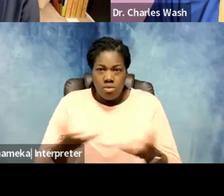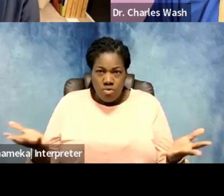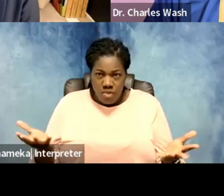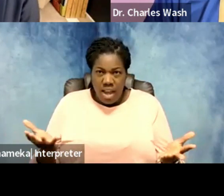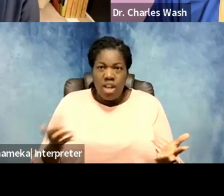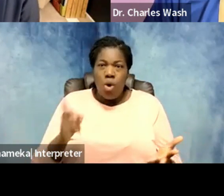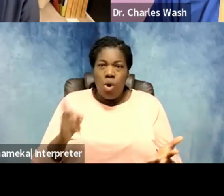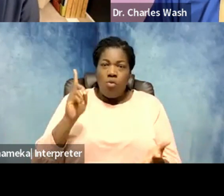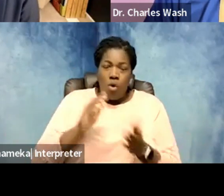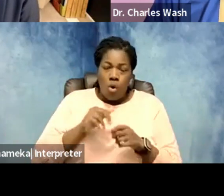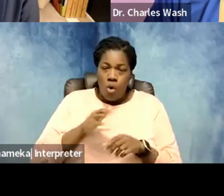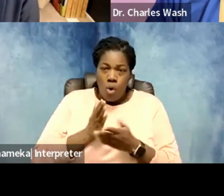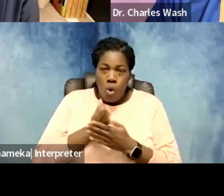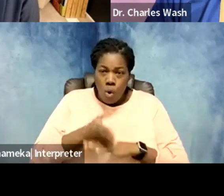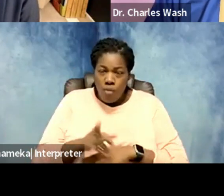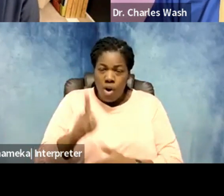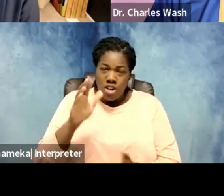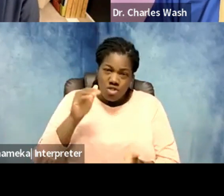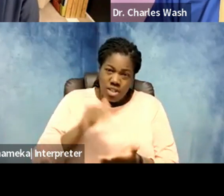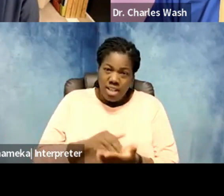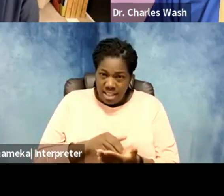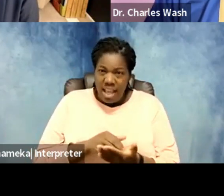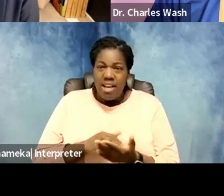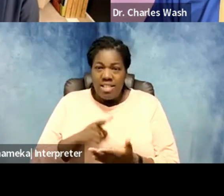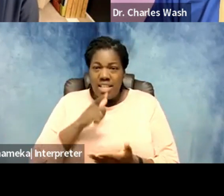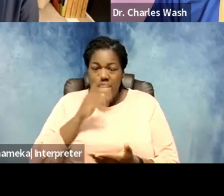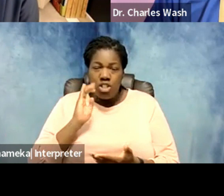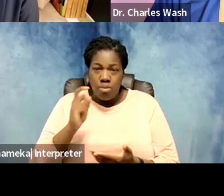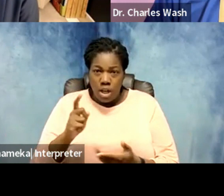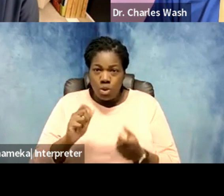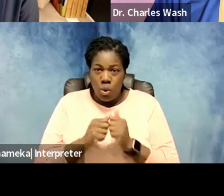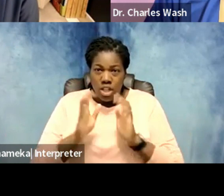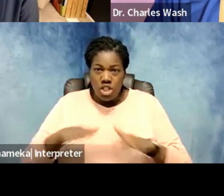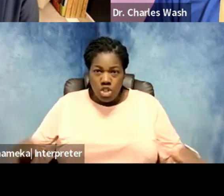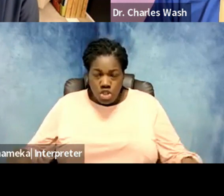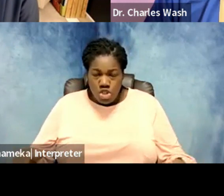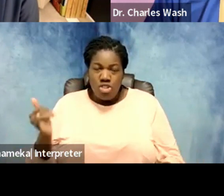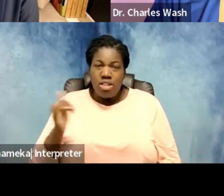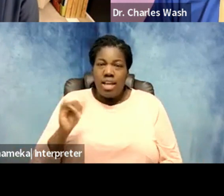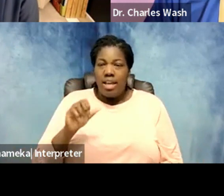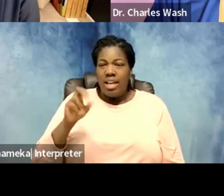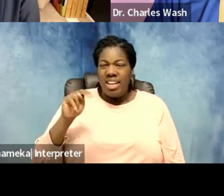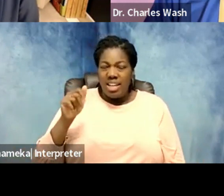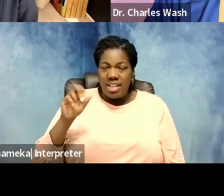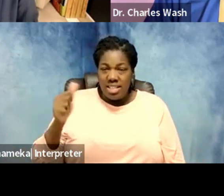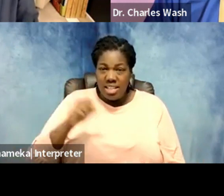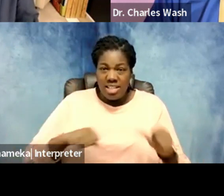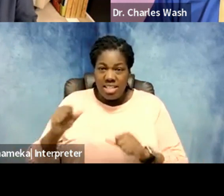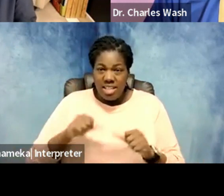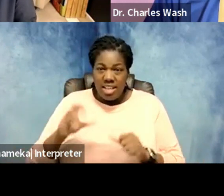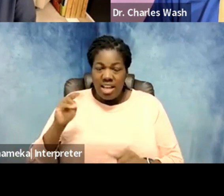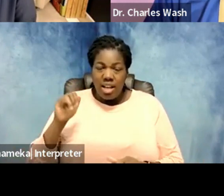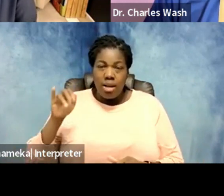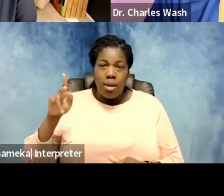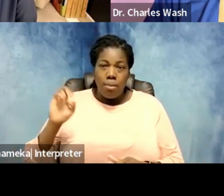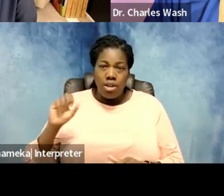Lunchbox kits across 10 states and 3 countries to date, working with partners like NASA and scientist Camille Schrier,